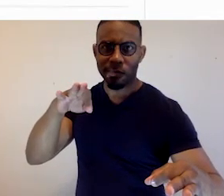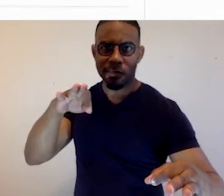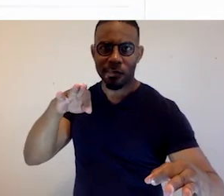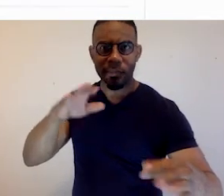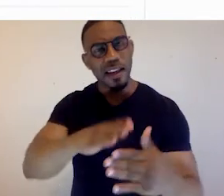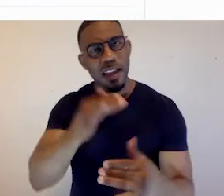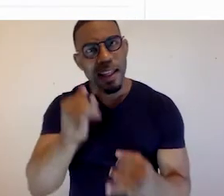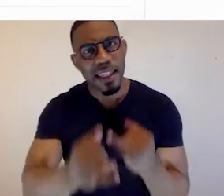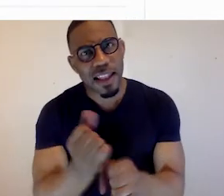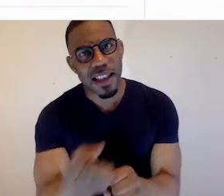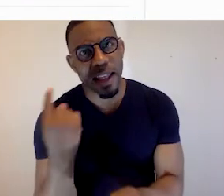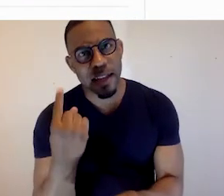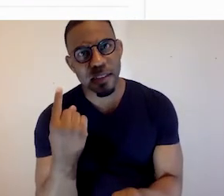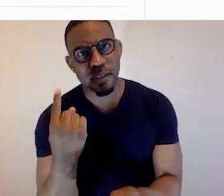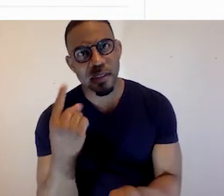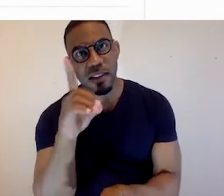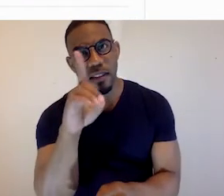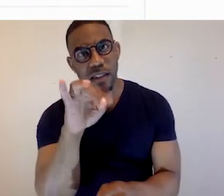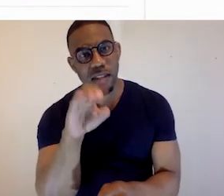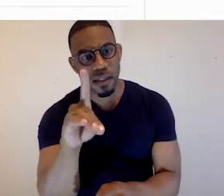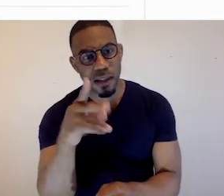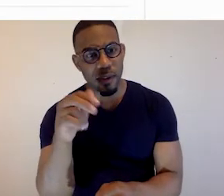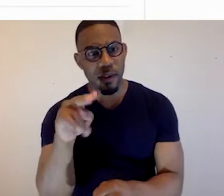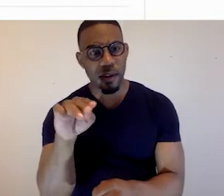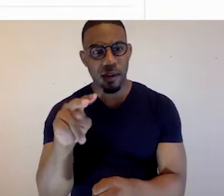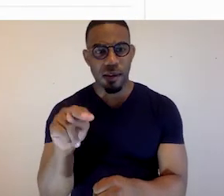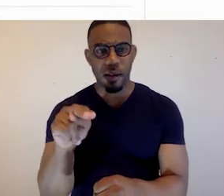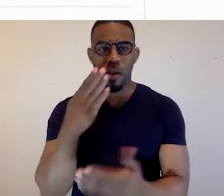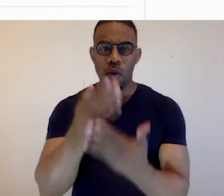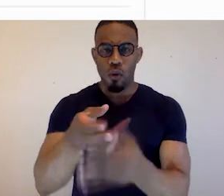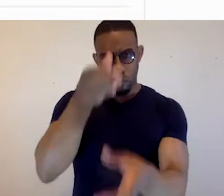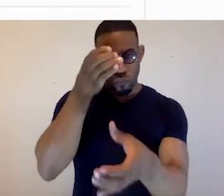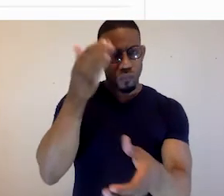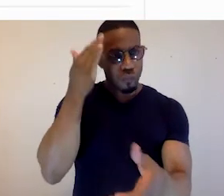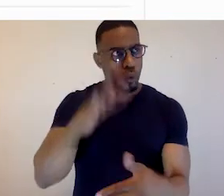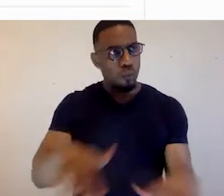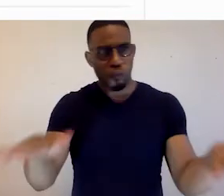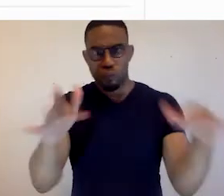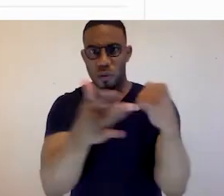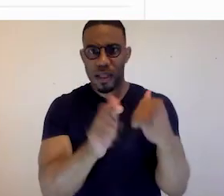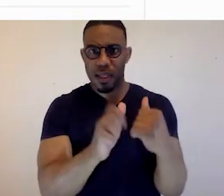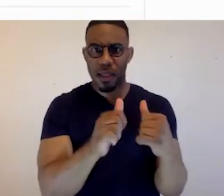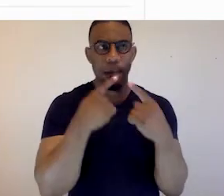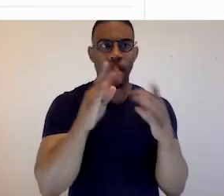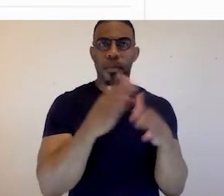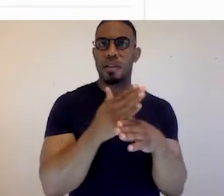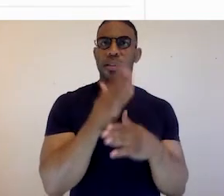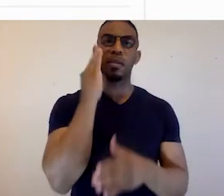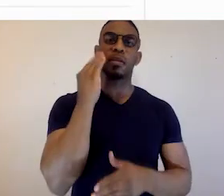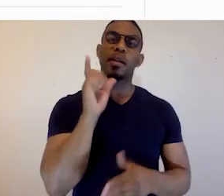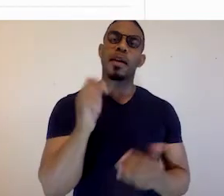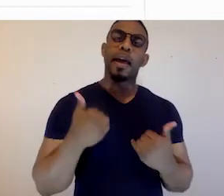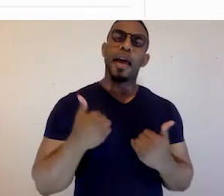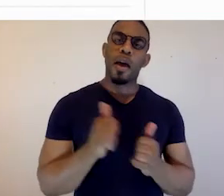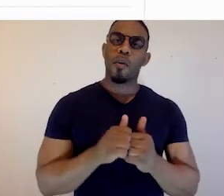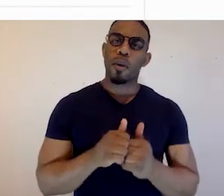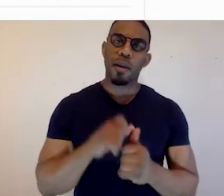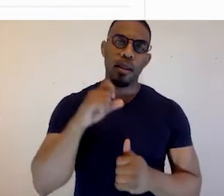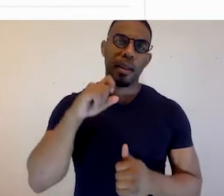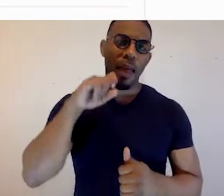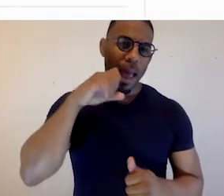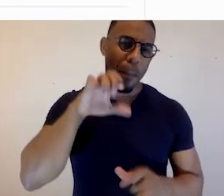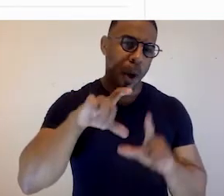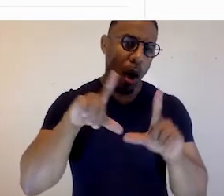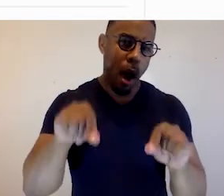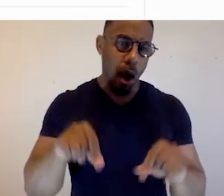At the end of last year, David Hansen, he's a well-known technologist, he publicly shared an experience he had with Apple